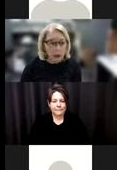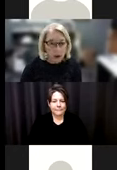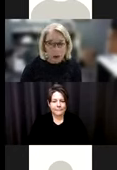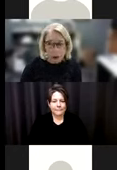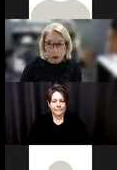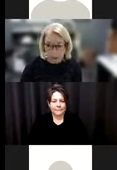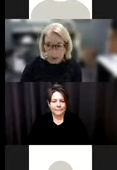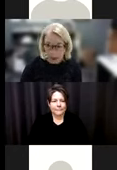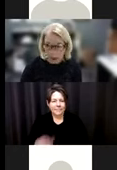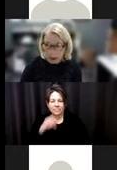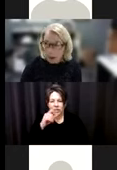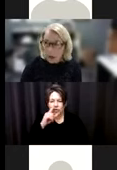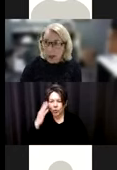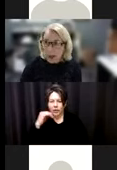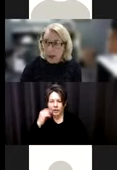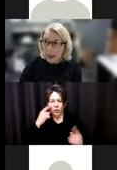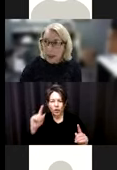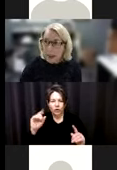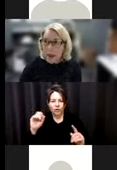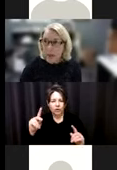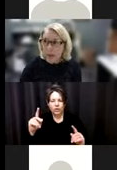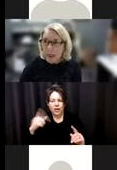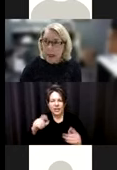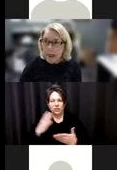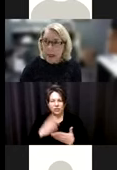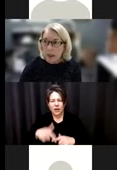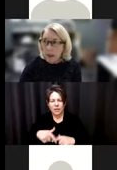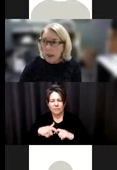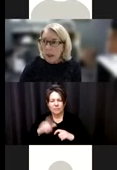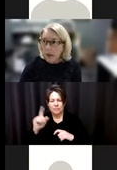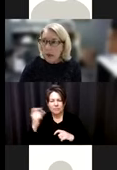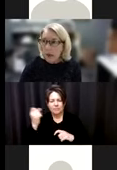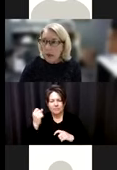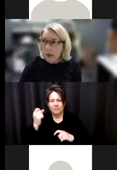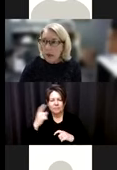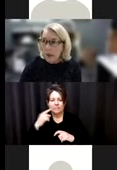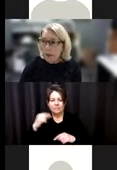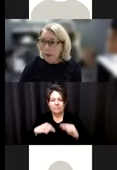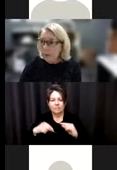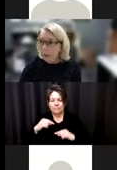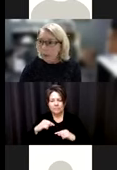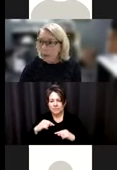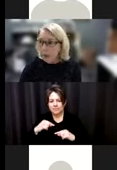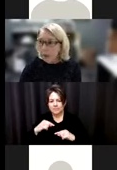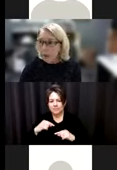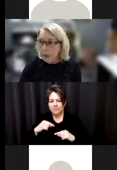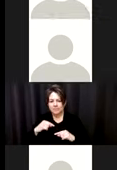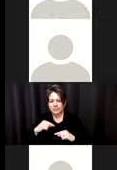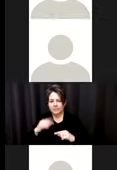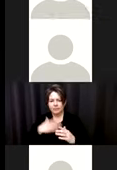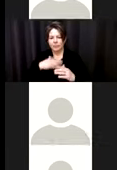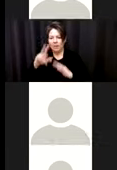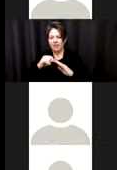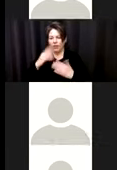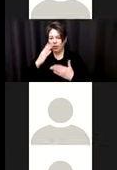Not quite sure what's happening. Okay, I need to stop for a second. I'm gonna stop my video for a